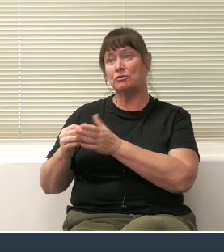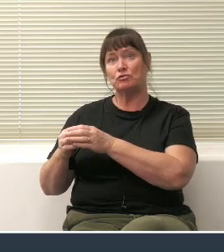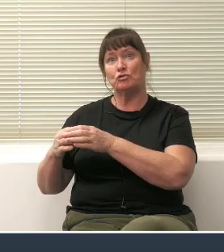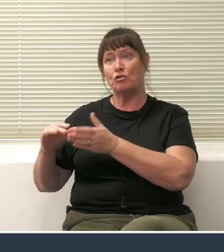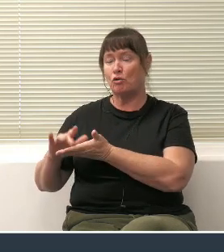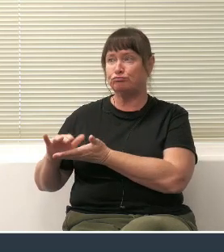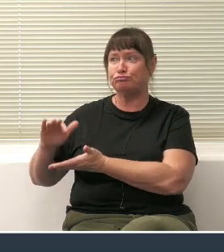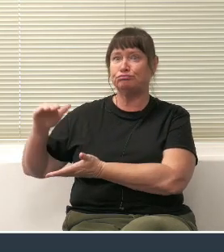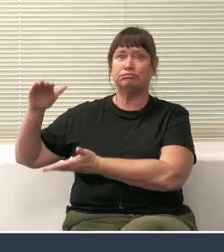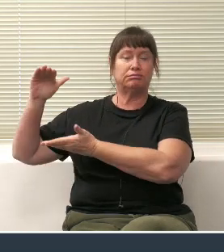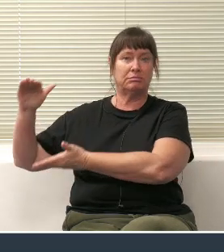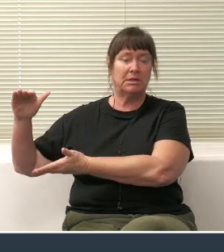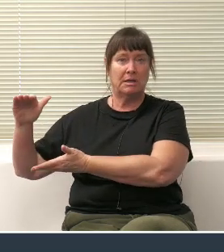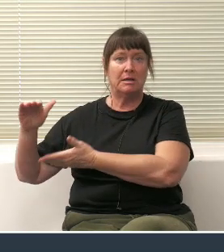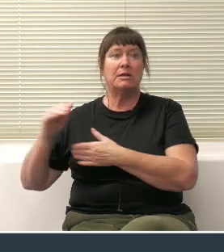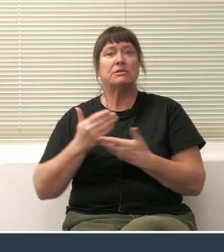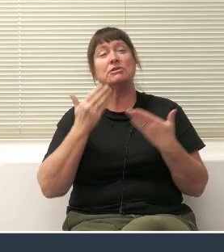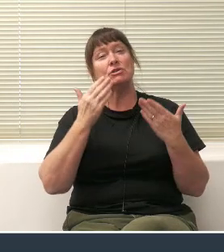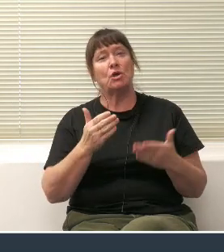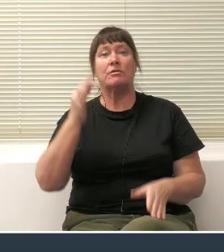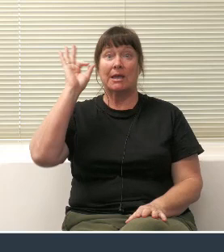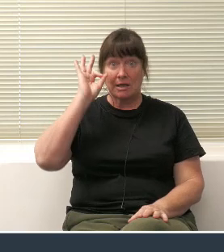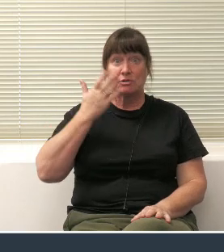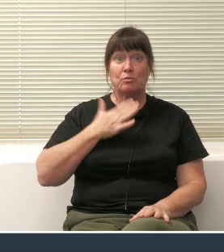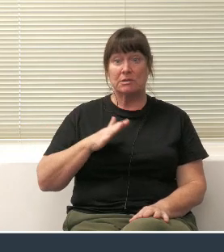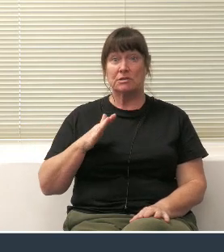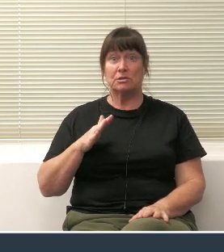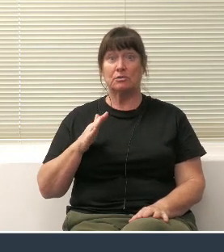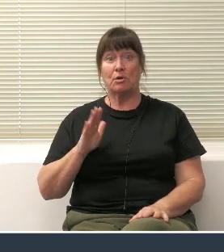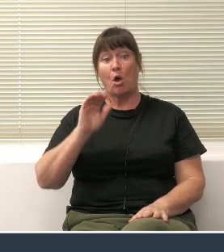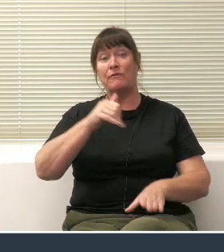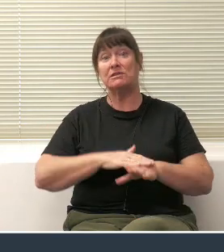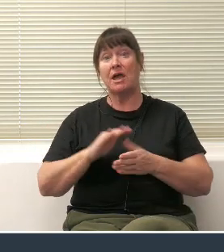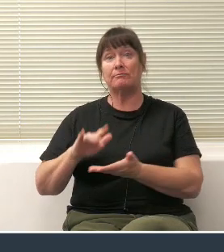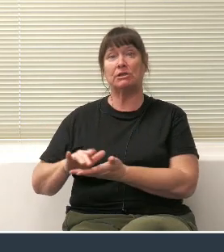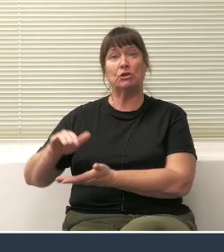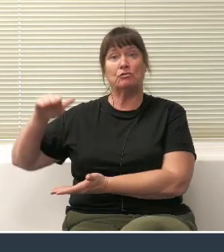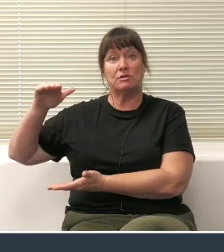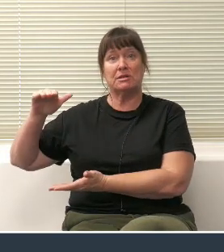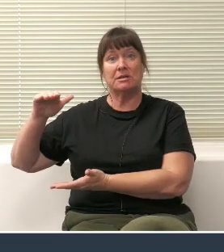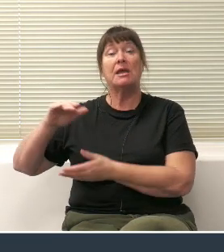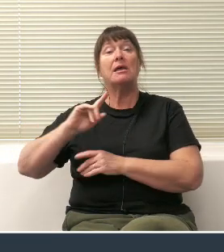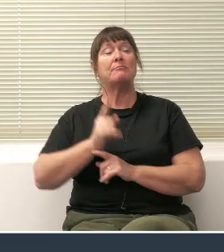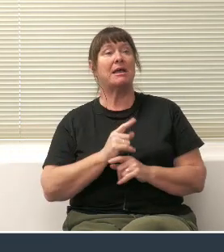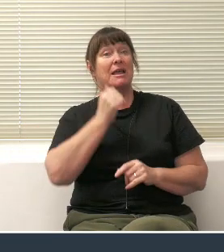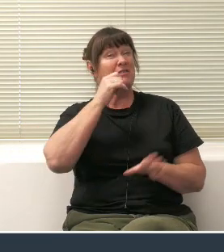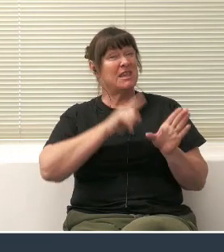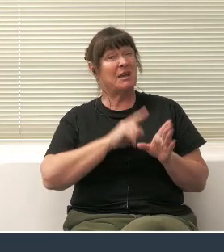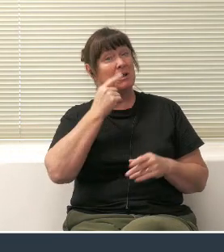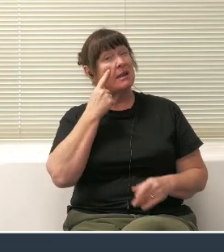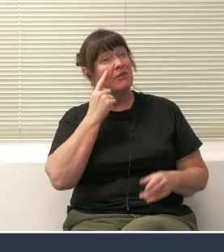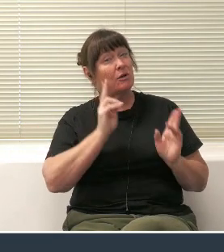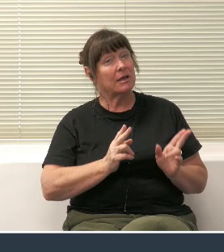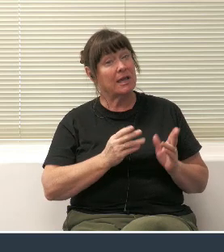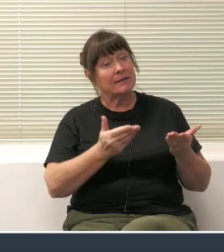to really show that there was a desire of council to increase that over time. But we can certainly relook at that at each annual